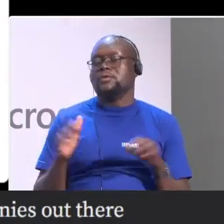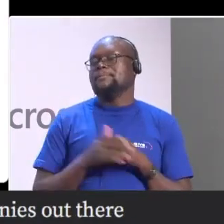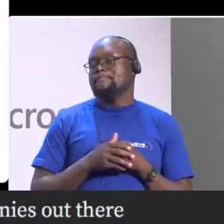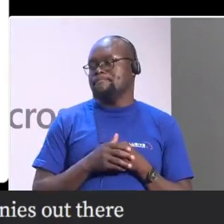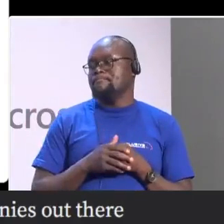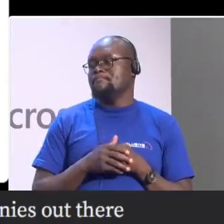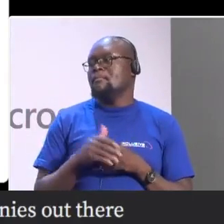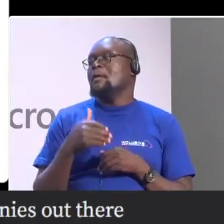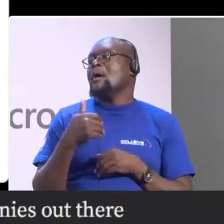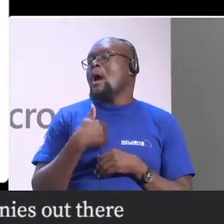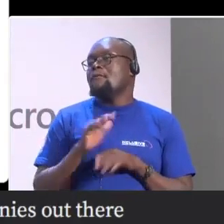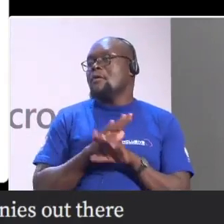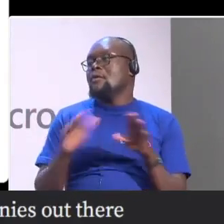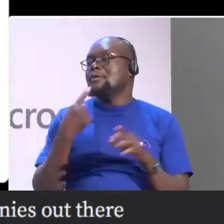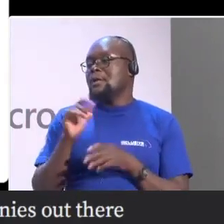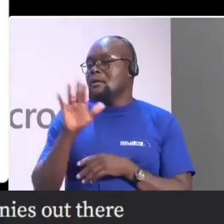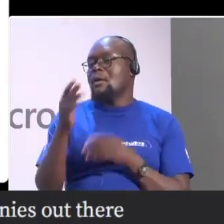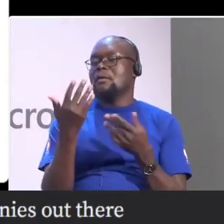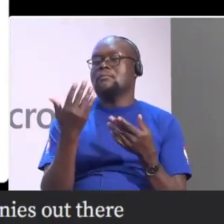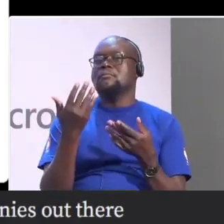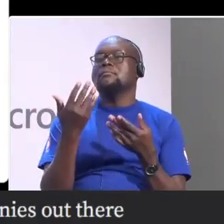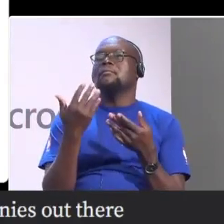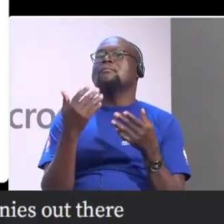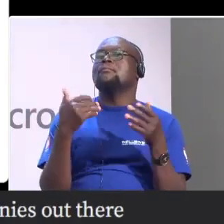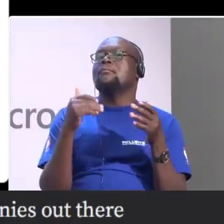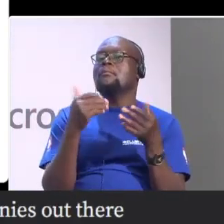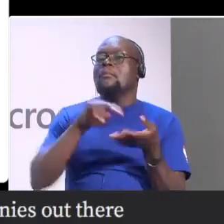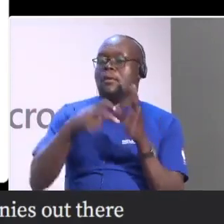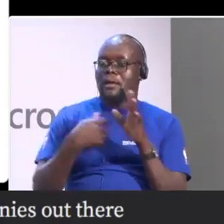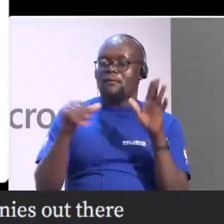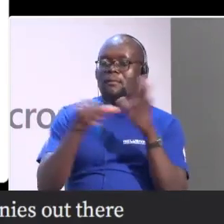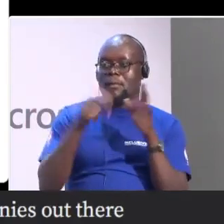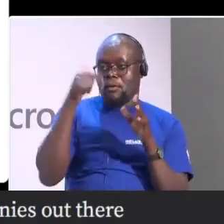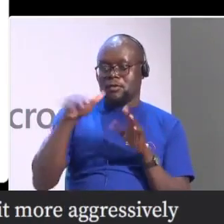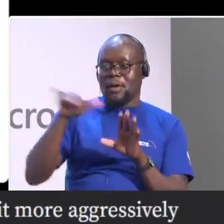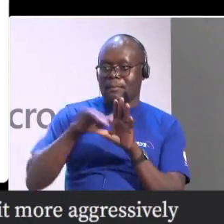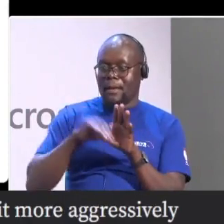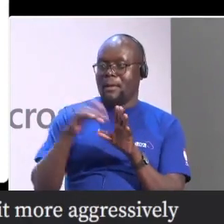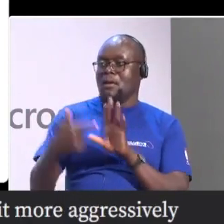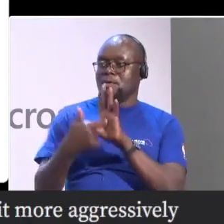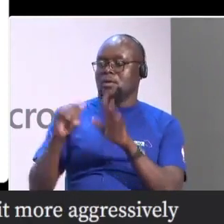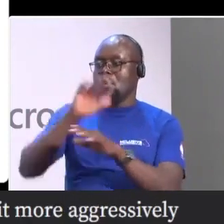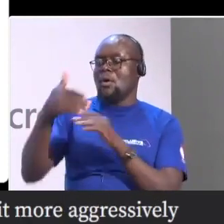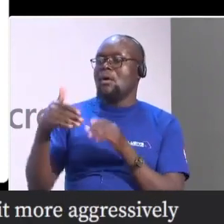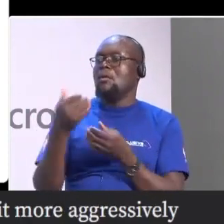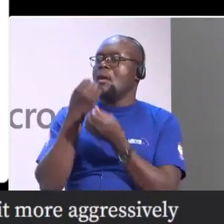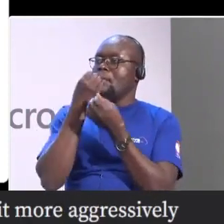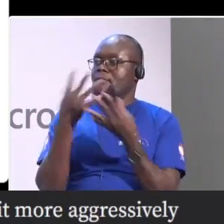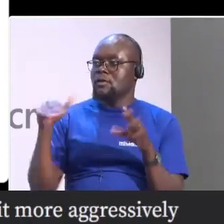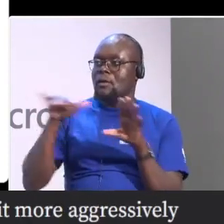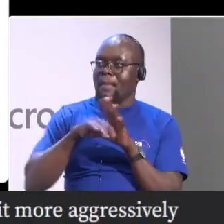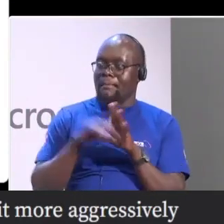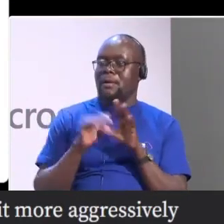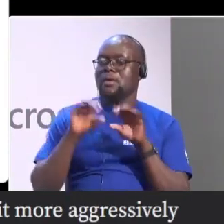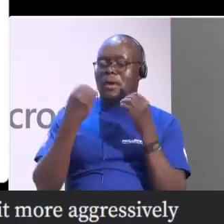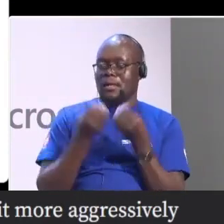all, IWP does not say your product's better than another product because you're a member. We highlight all members, individuals, and